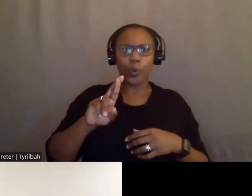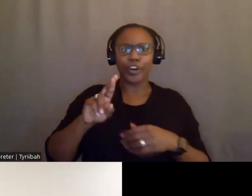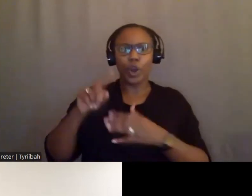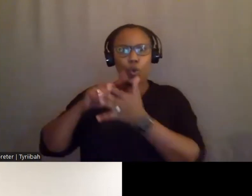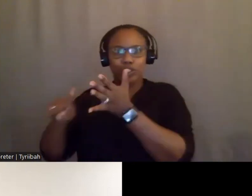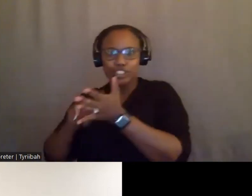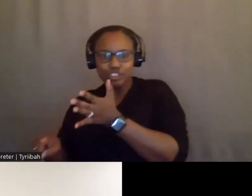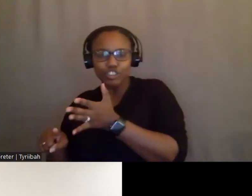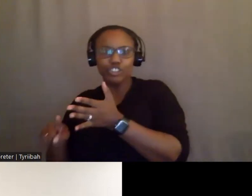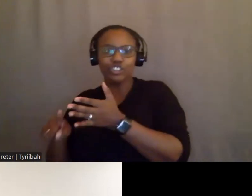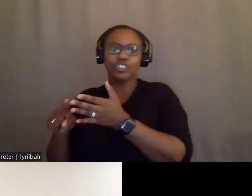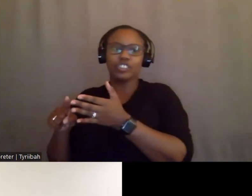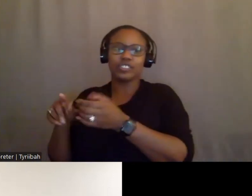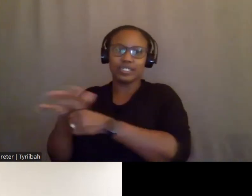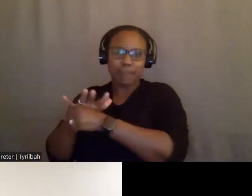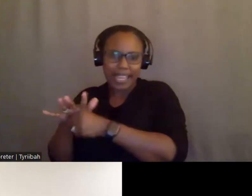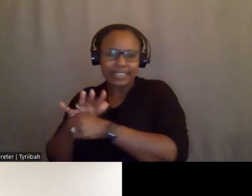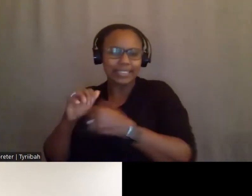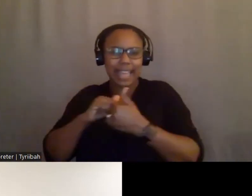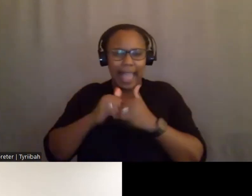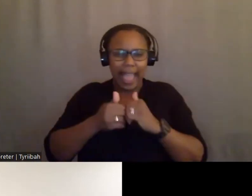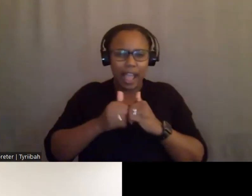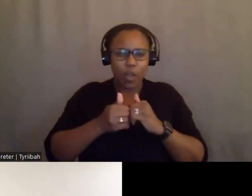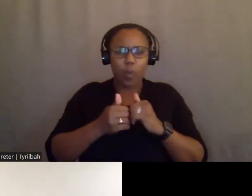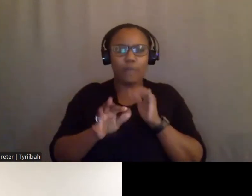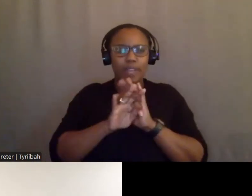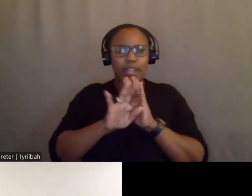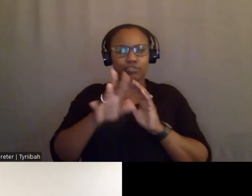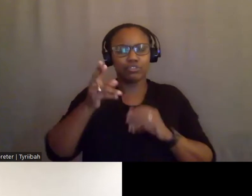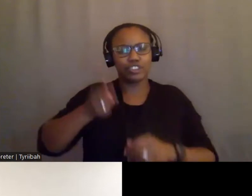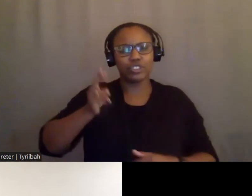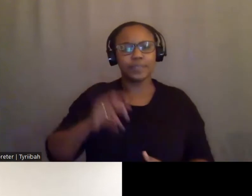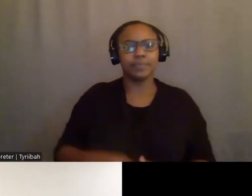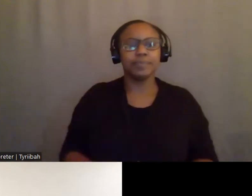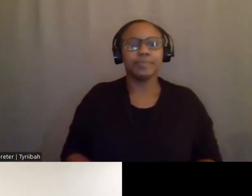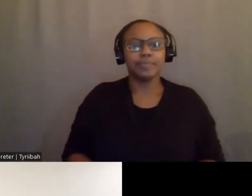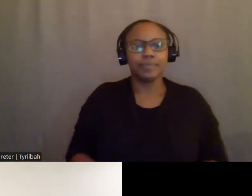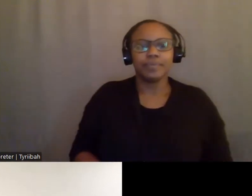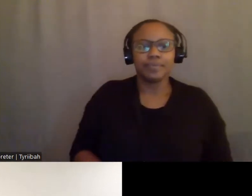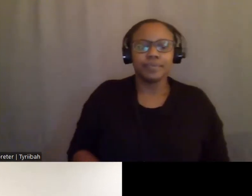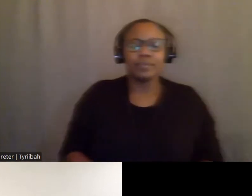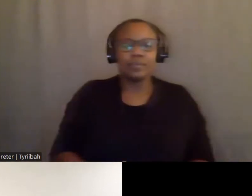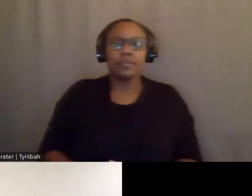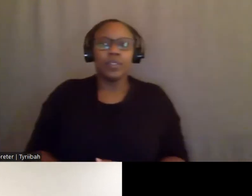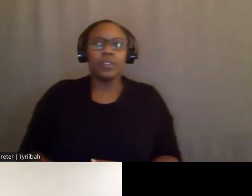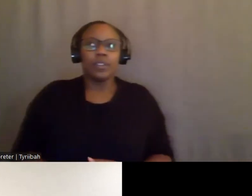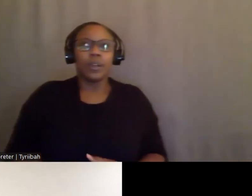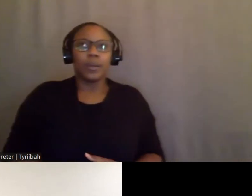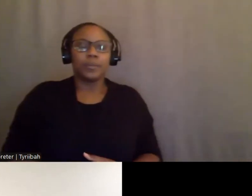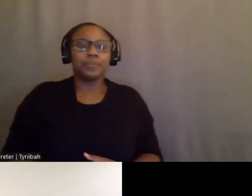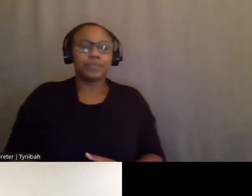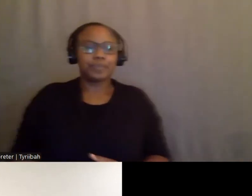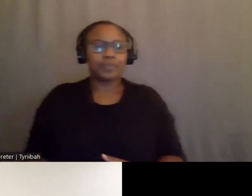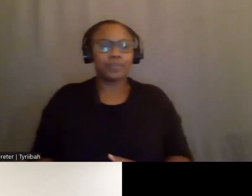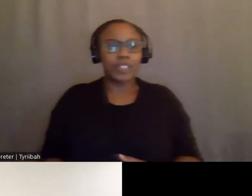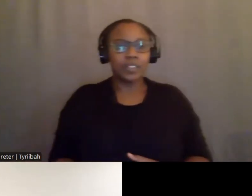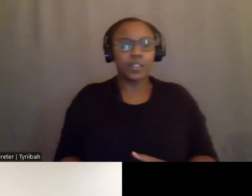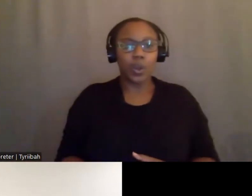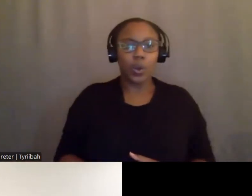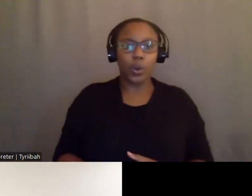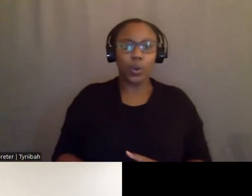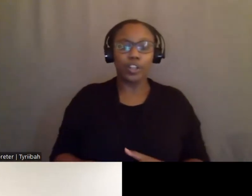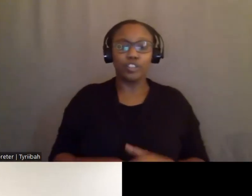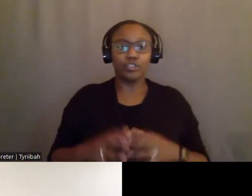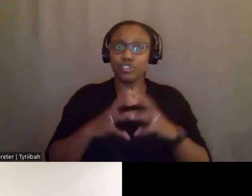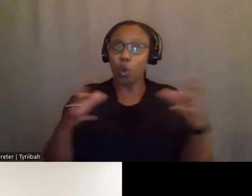space? So there is like so much information for people like me whose ancestors